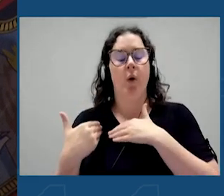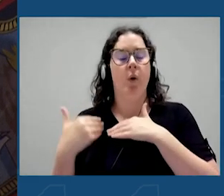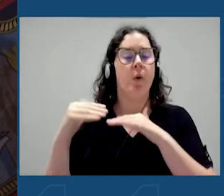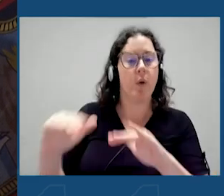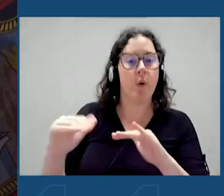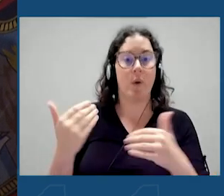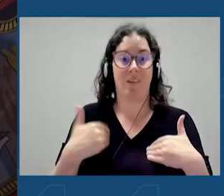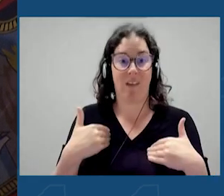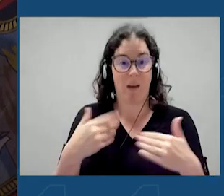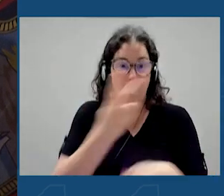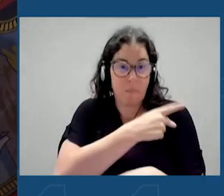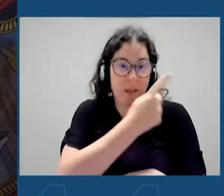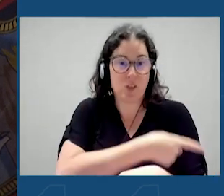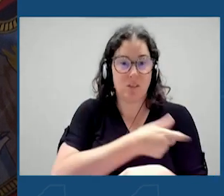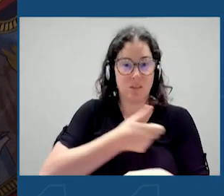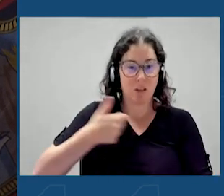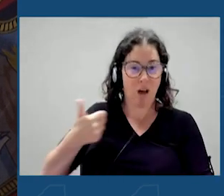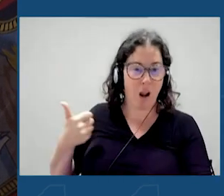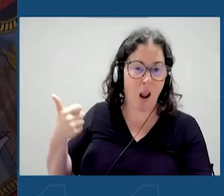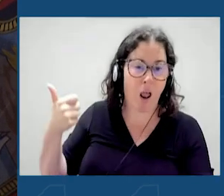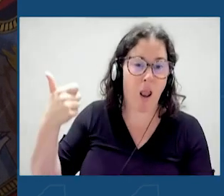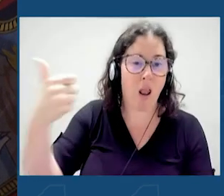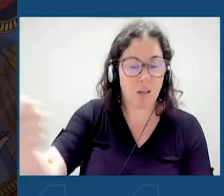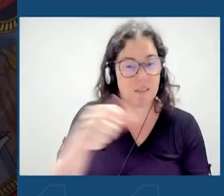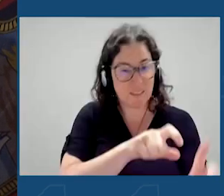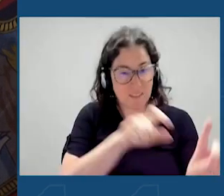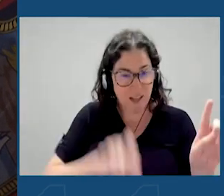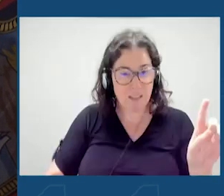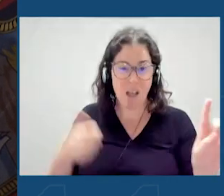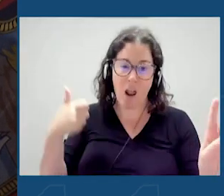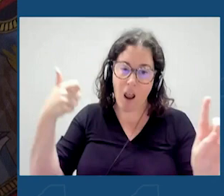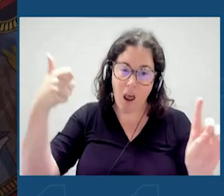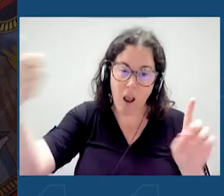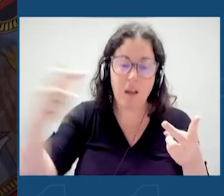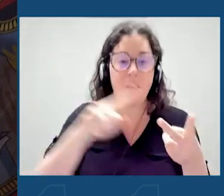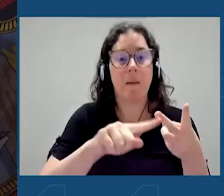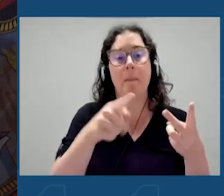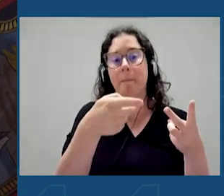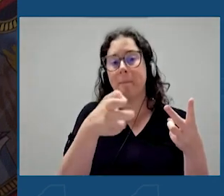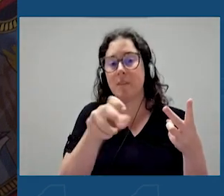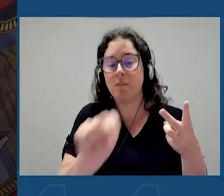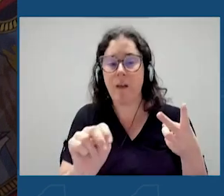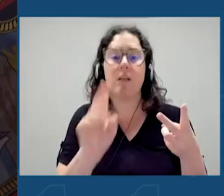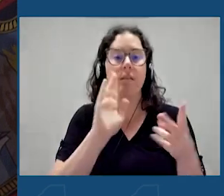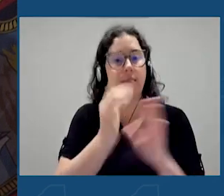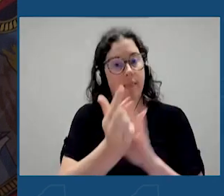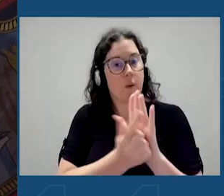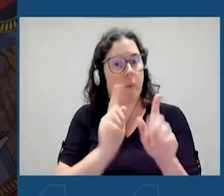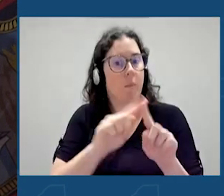here. And in Pennsylvania, it's legal, but there's long wait lists because they're closer to other states where it's